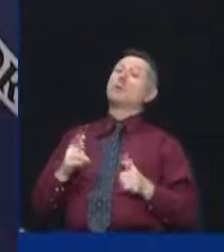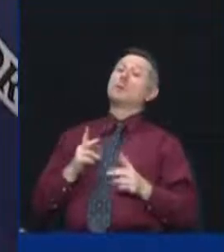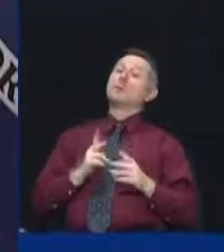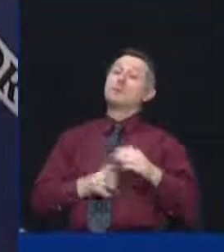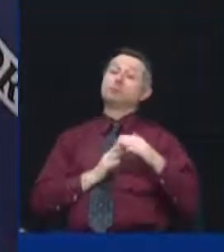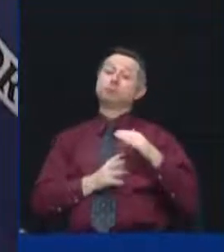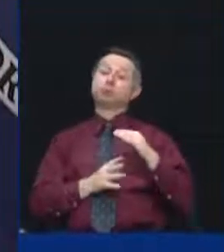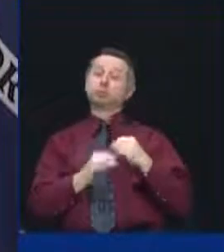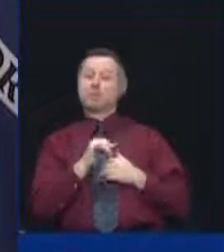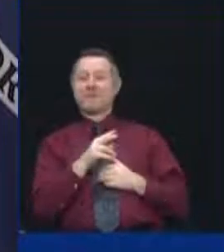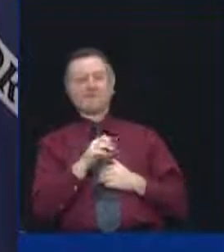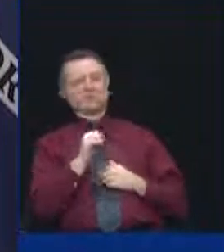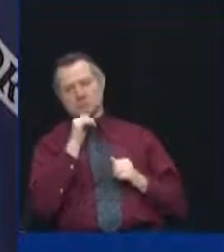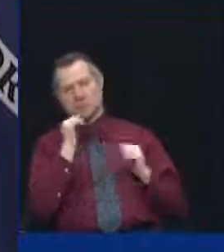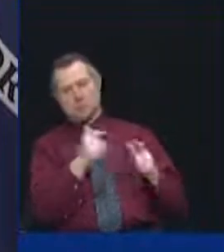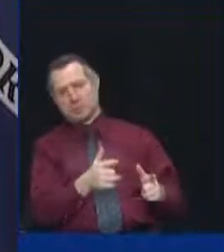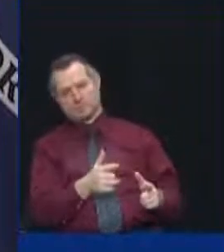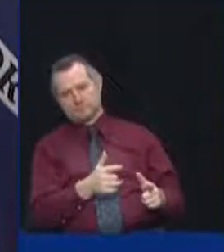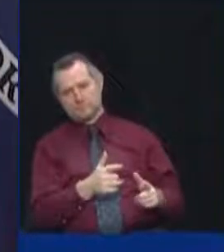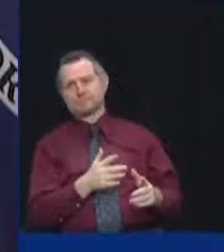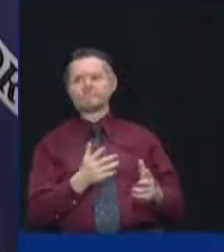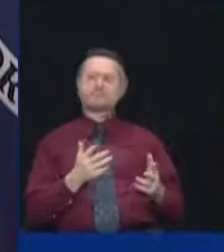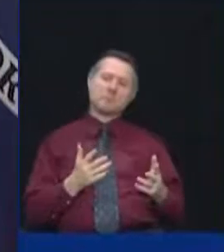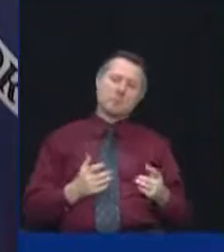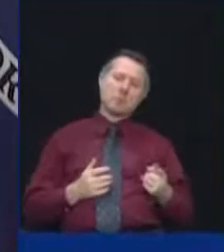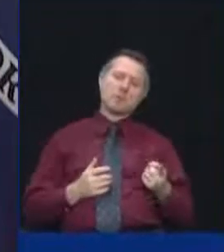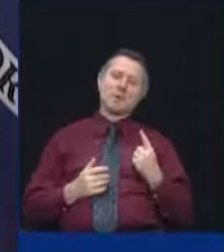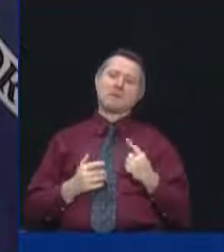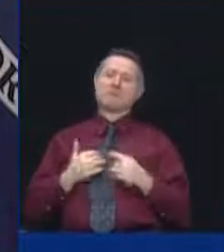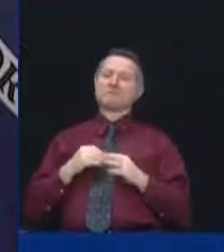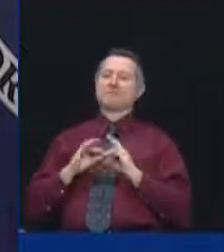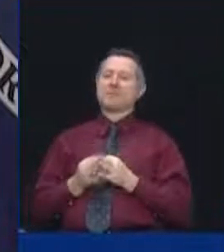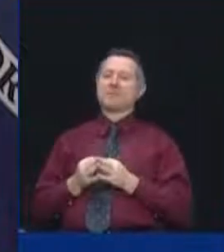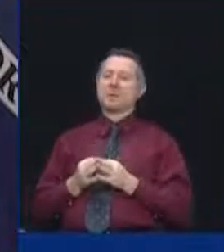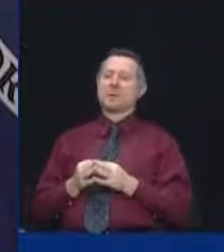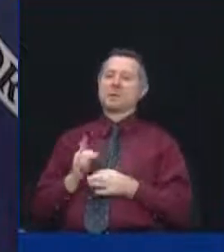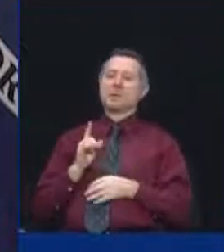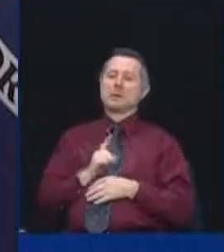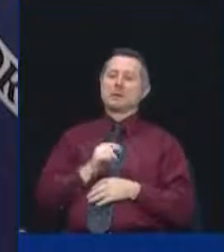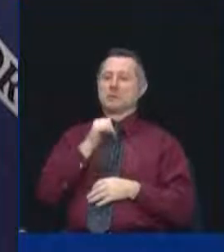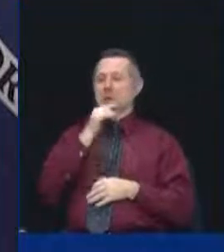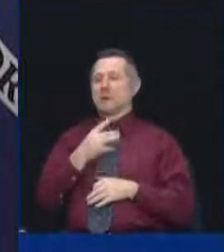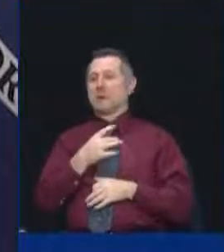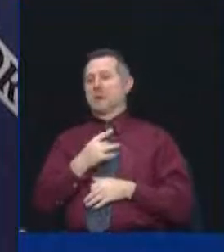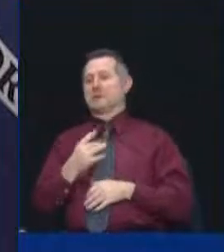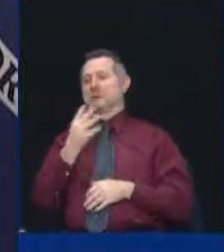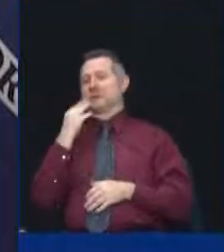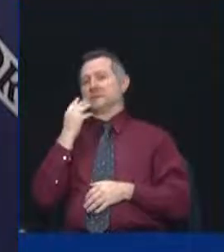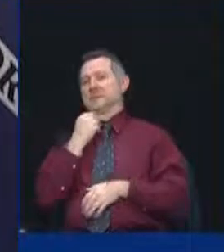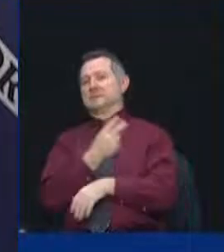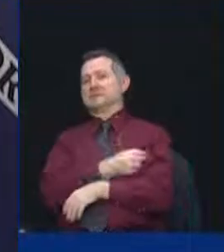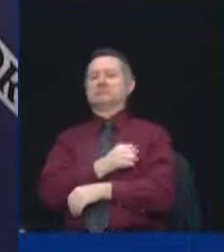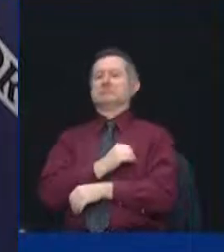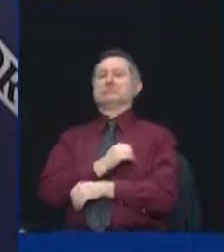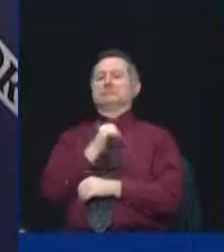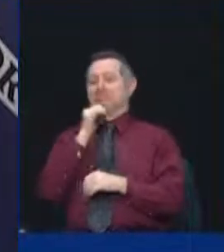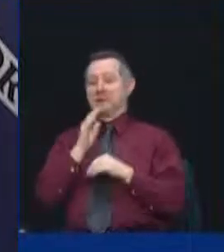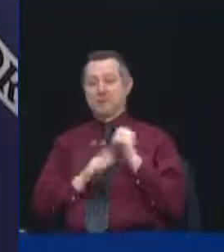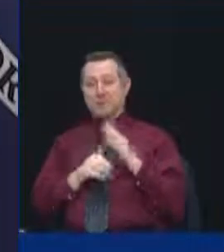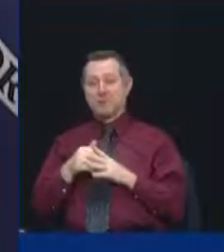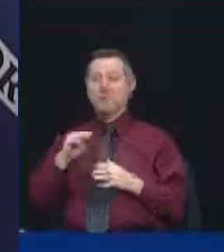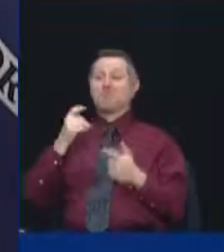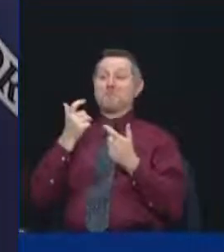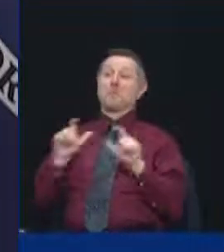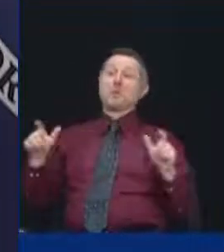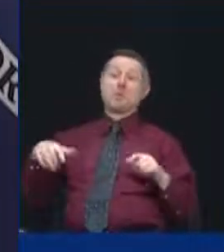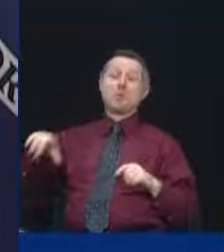everybody, one of my family members didn't like it, but most people who went to Javits said it